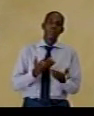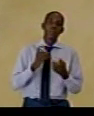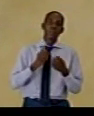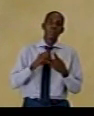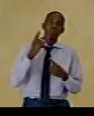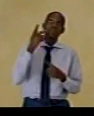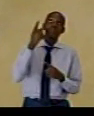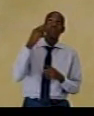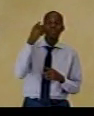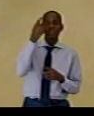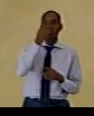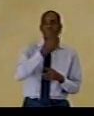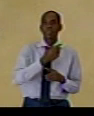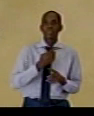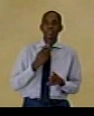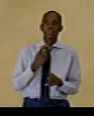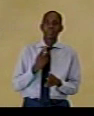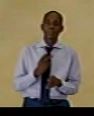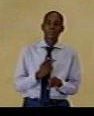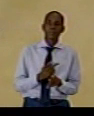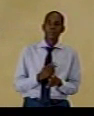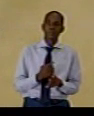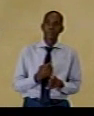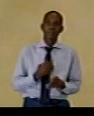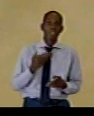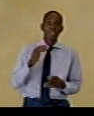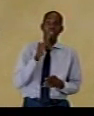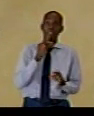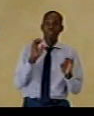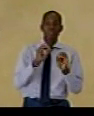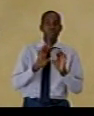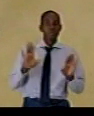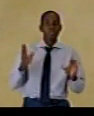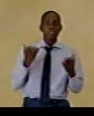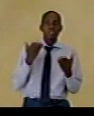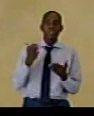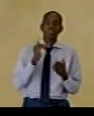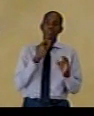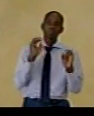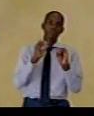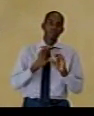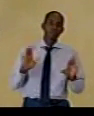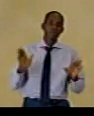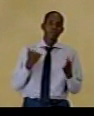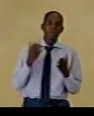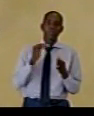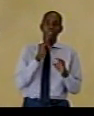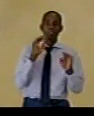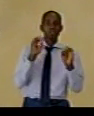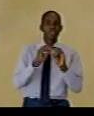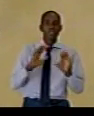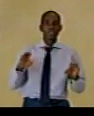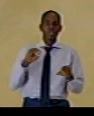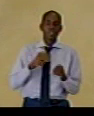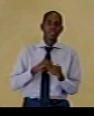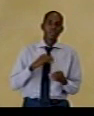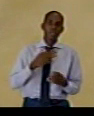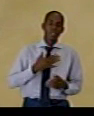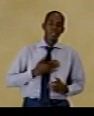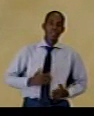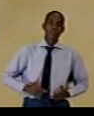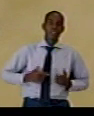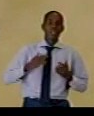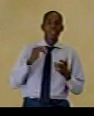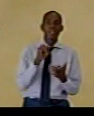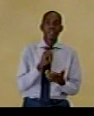me pure. There is nothing, nothing, nothing in my